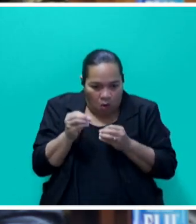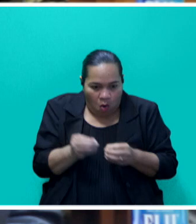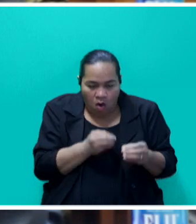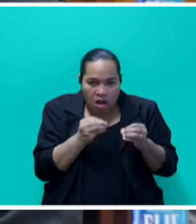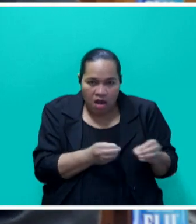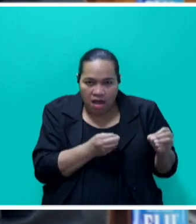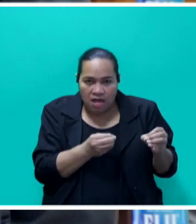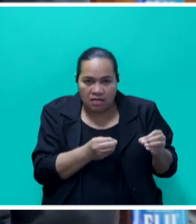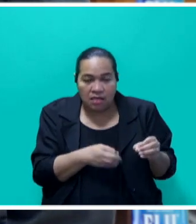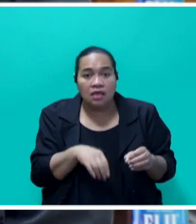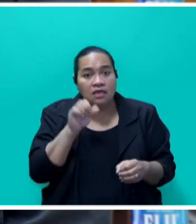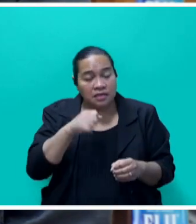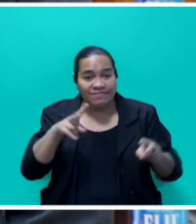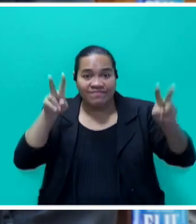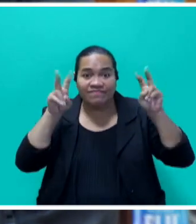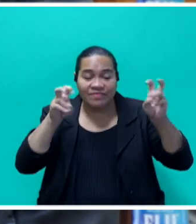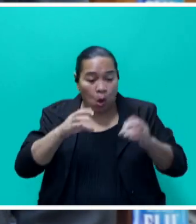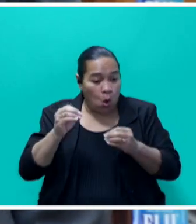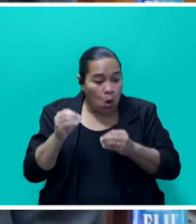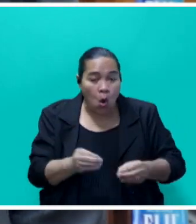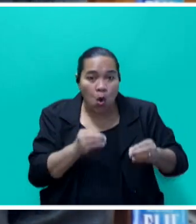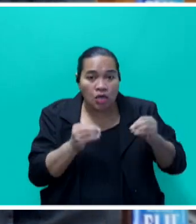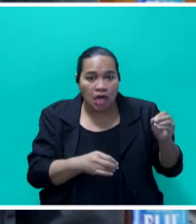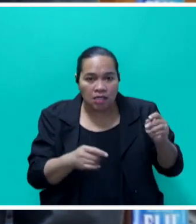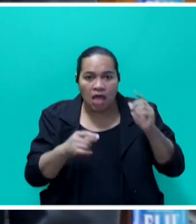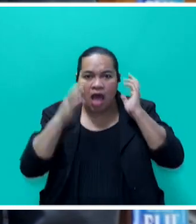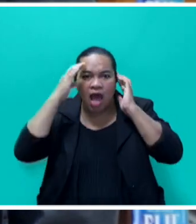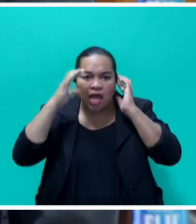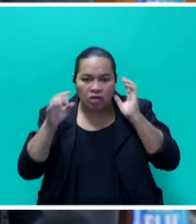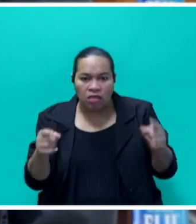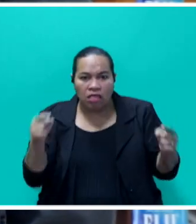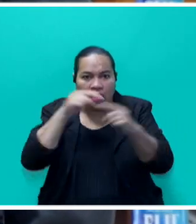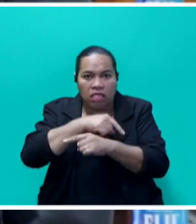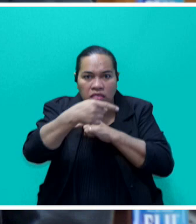Mr. Speaker, sir, organized transnational crime.